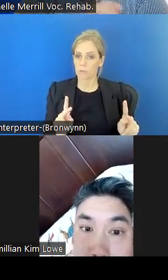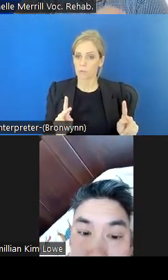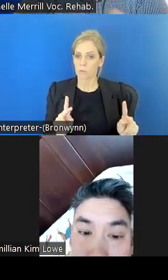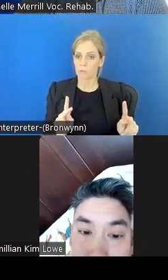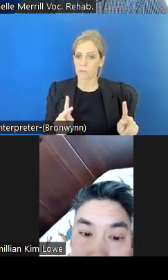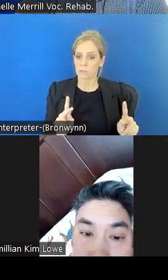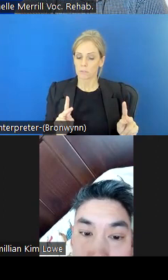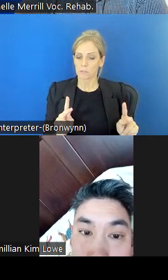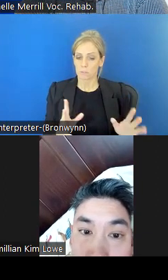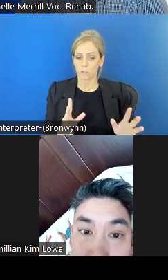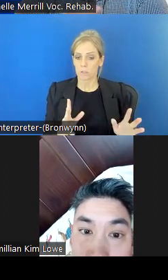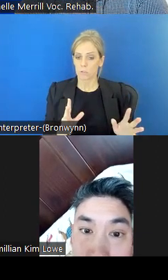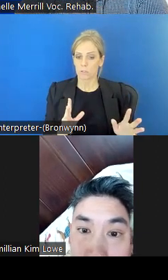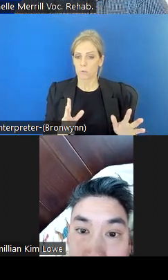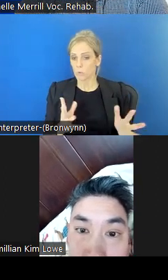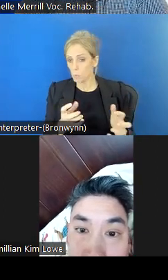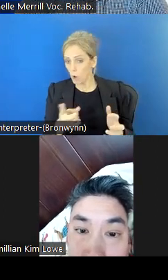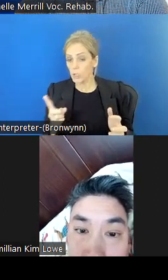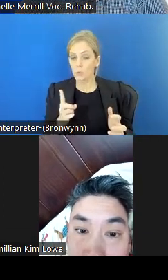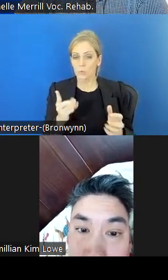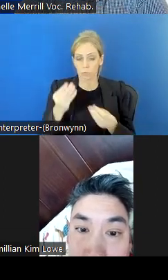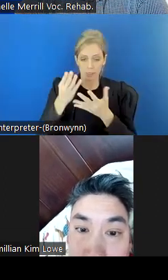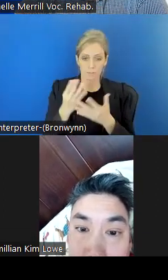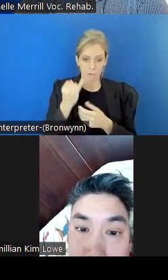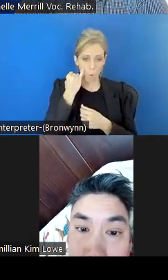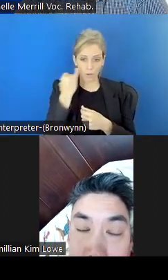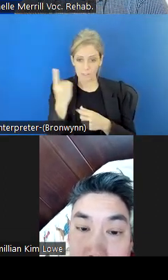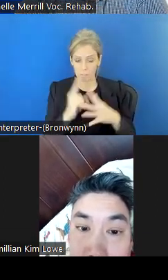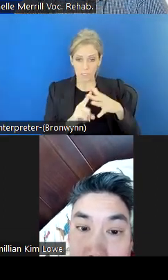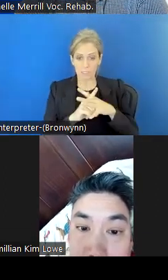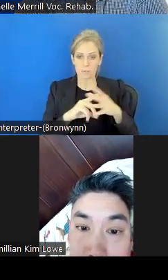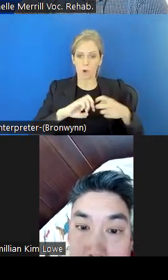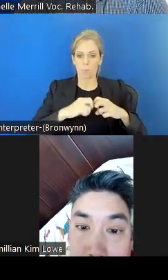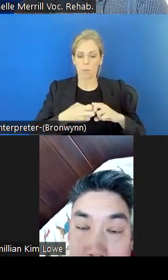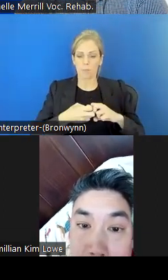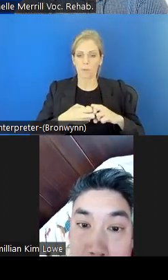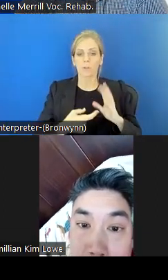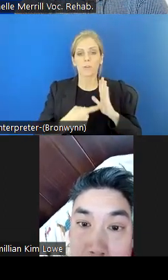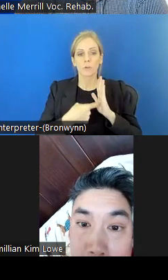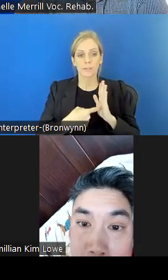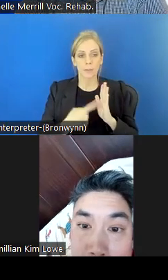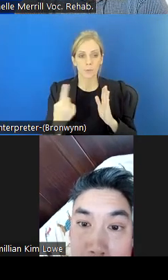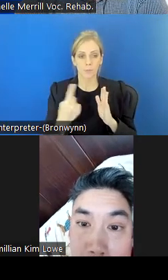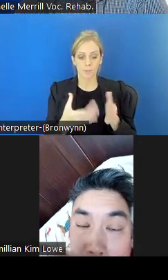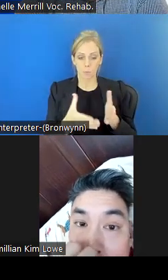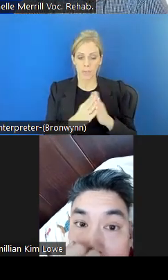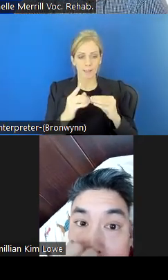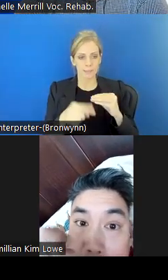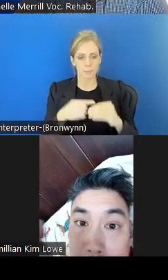let us know if there's a problem. For example, somebody asked us about the buttons on the site, and so we fixed